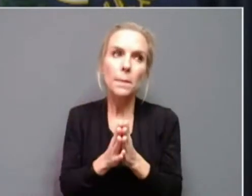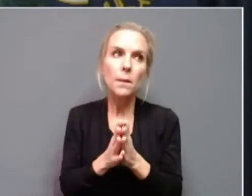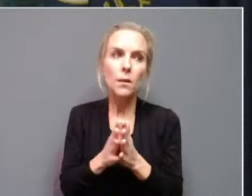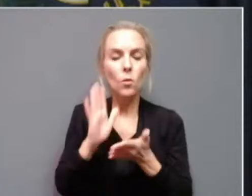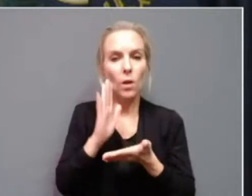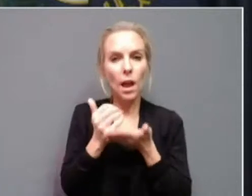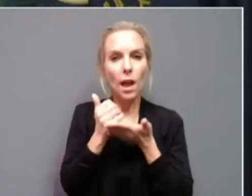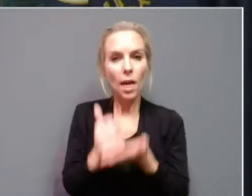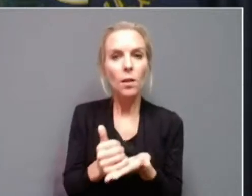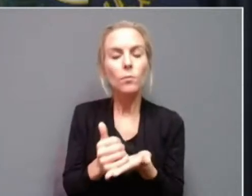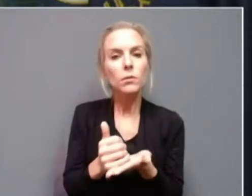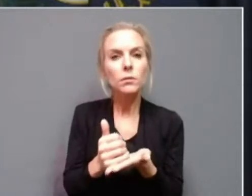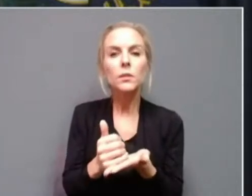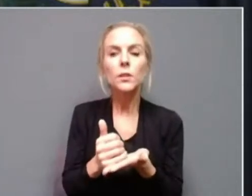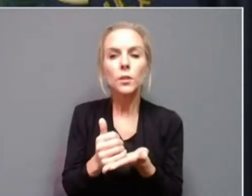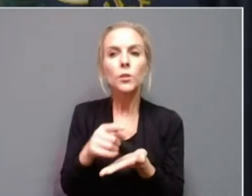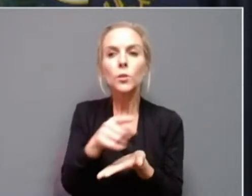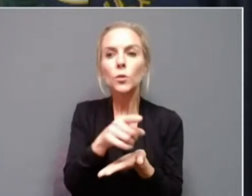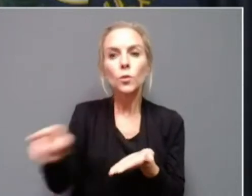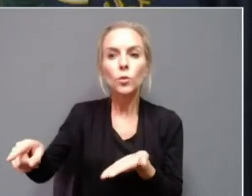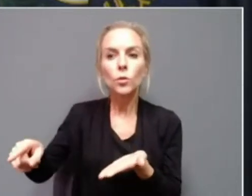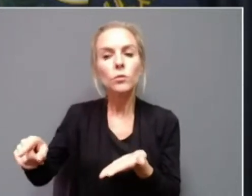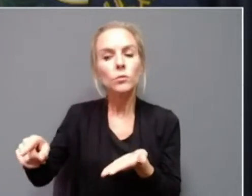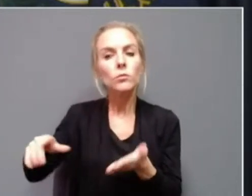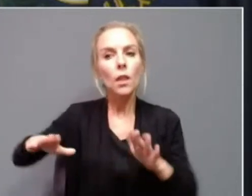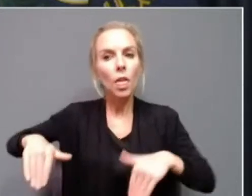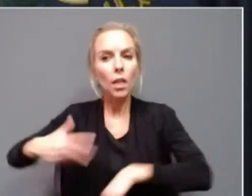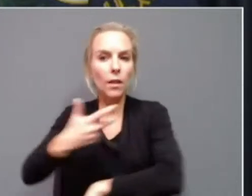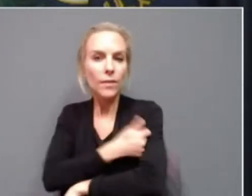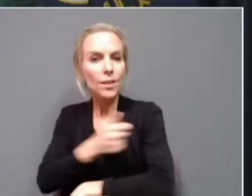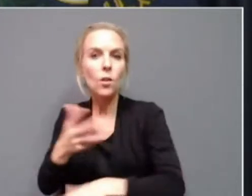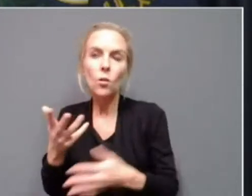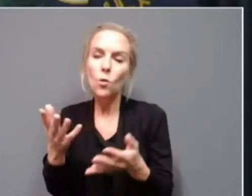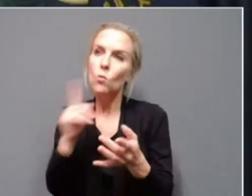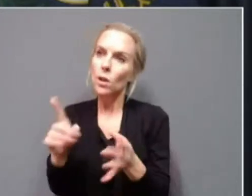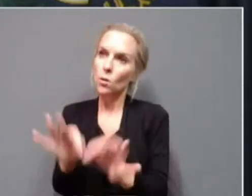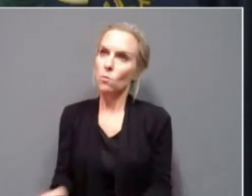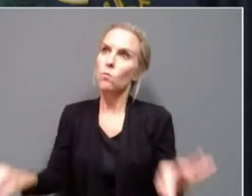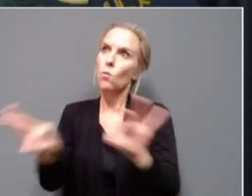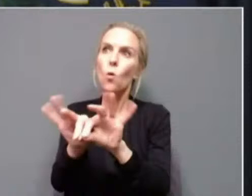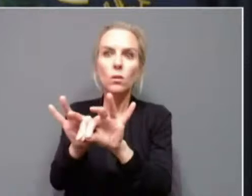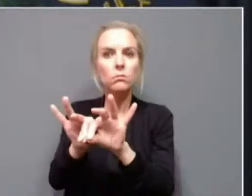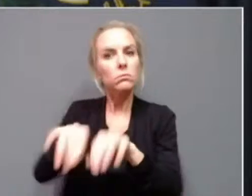others come to understand how important it is to get vaccinated.